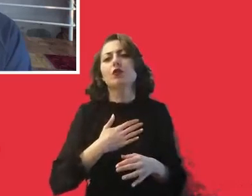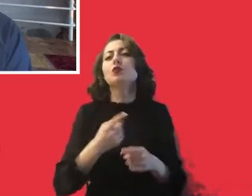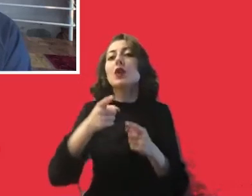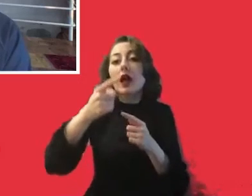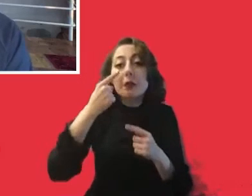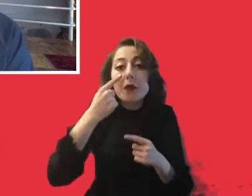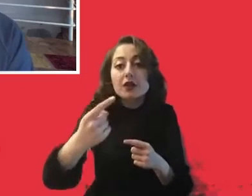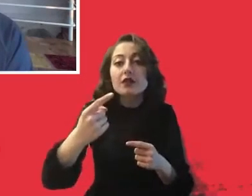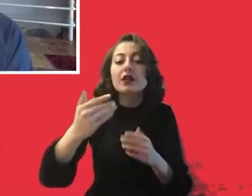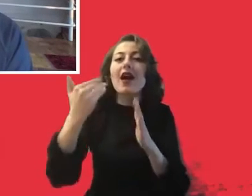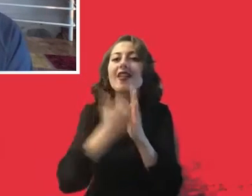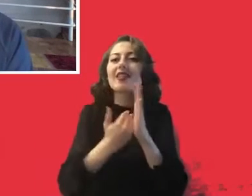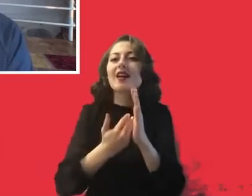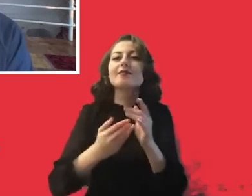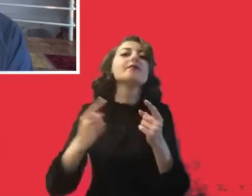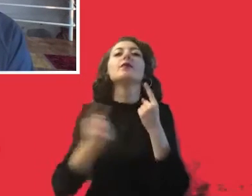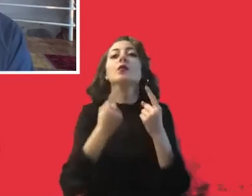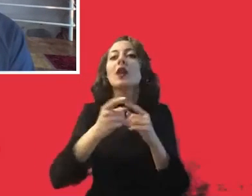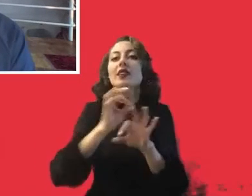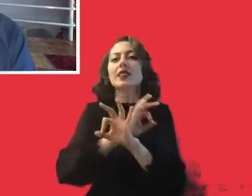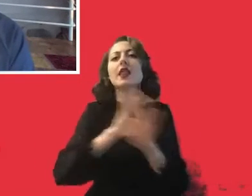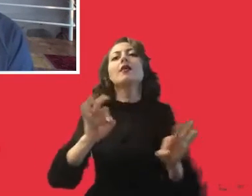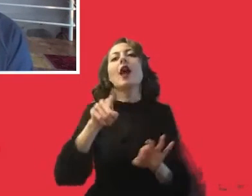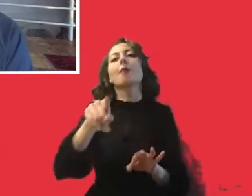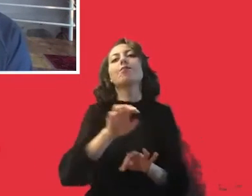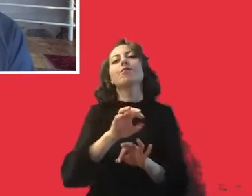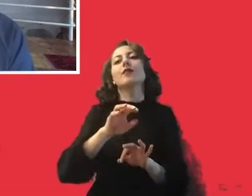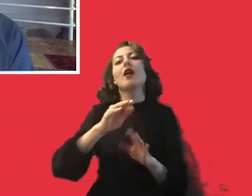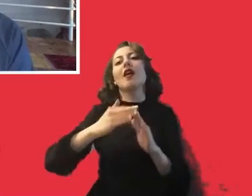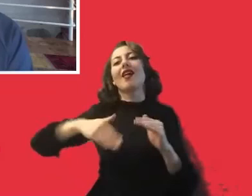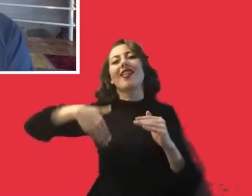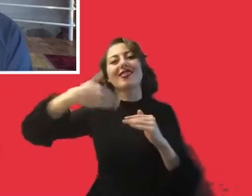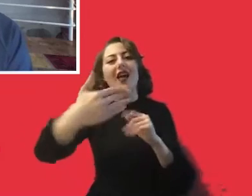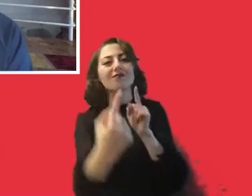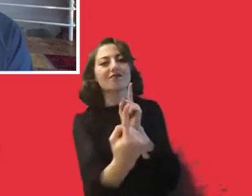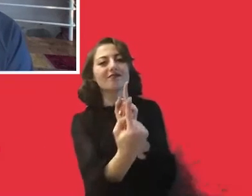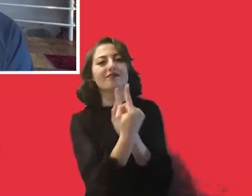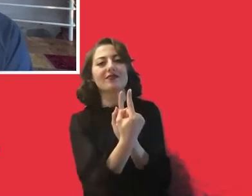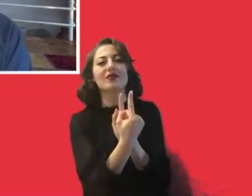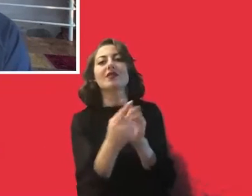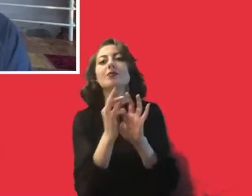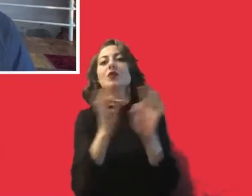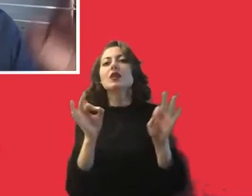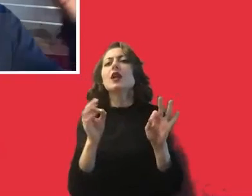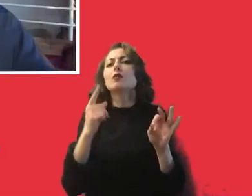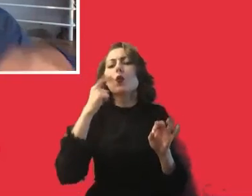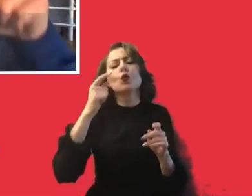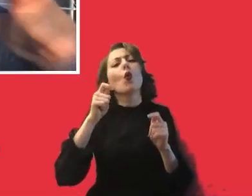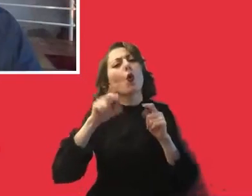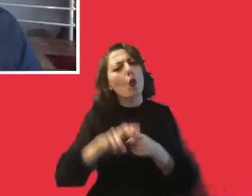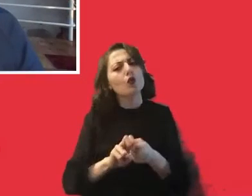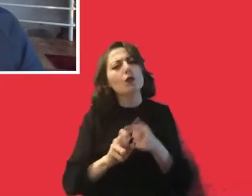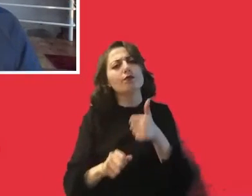giant, and so as AYDER, the foundation of AYDER is similar to this. So it is